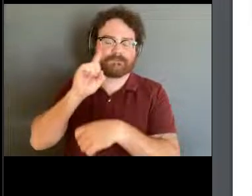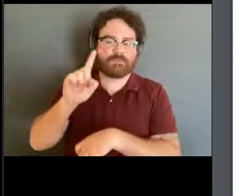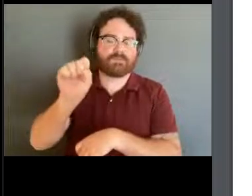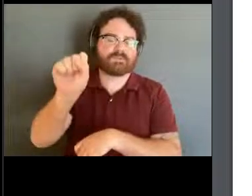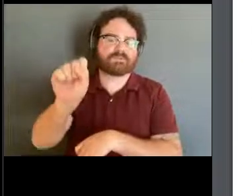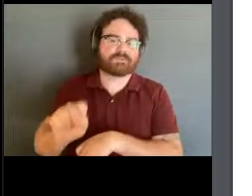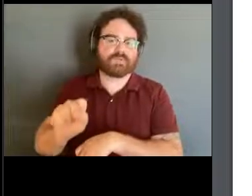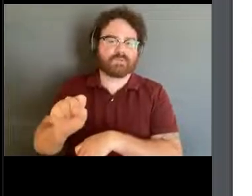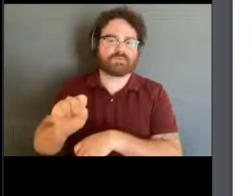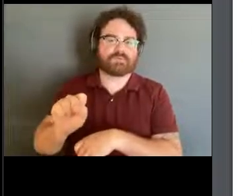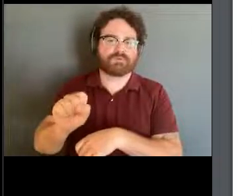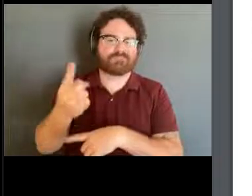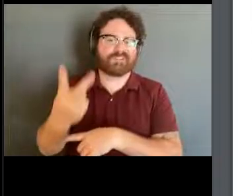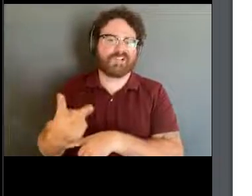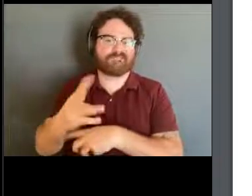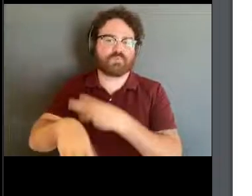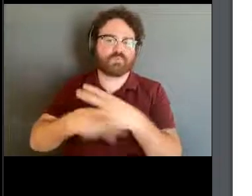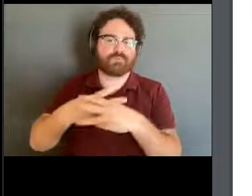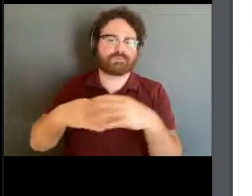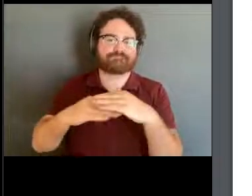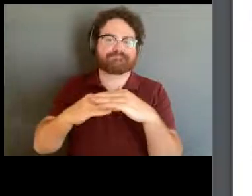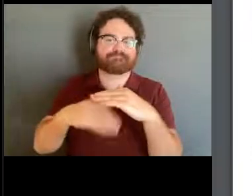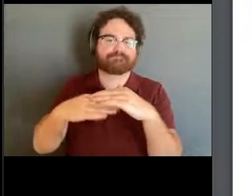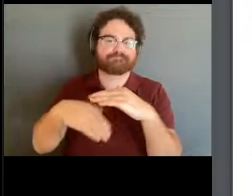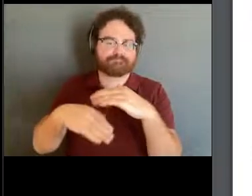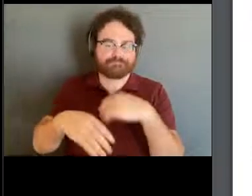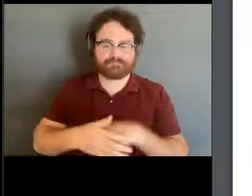southern hemisphere. Next slide, please.